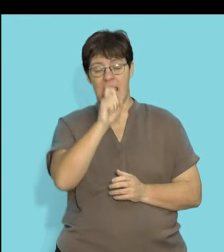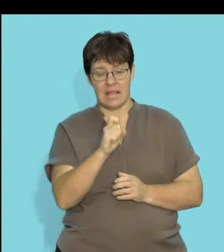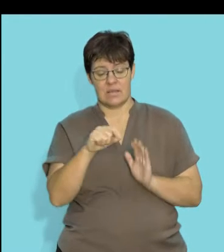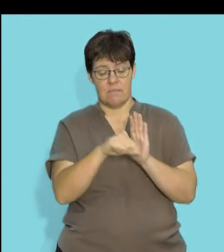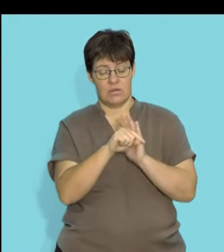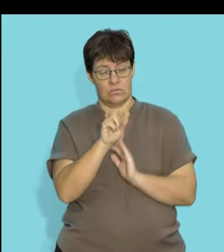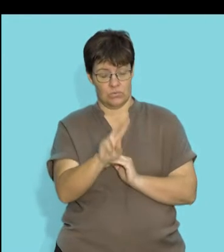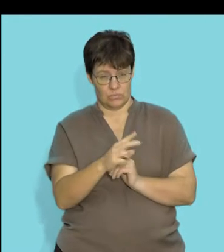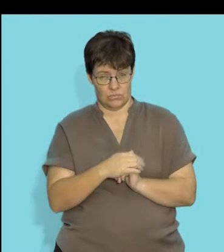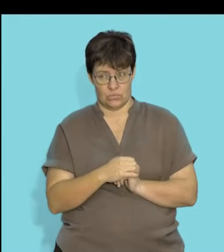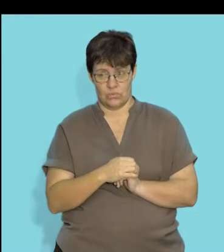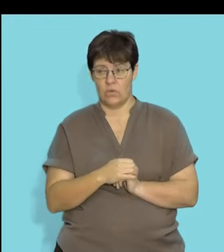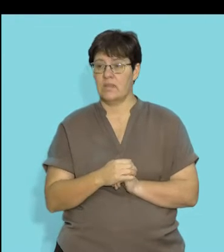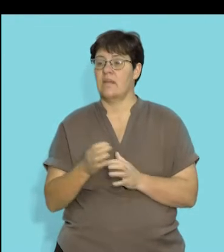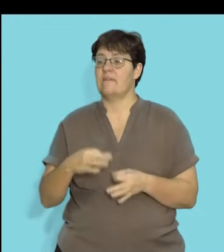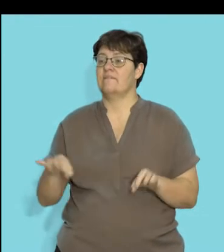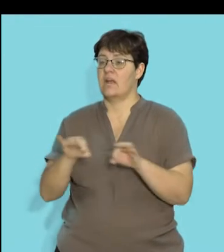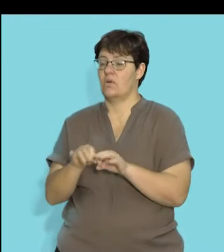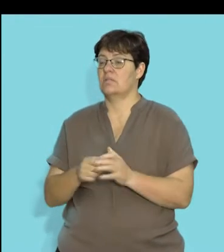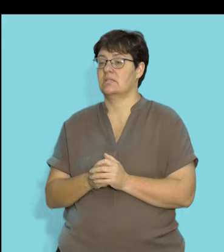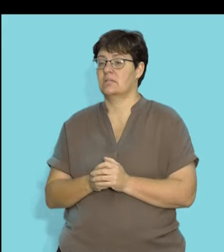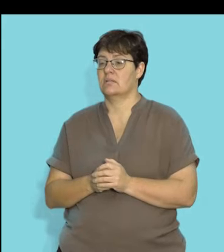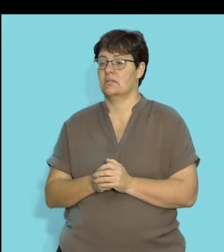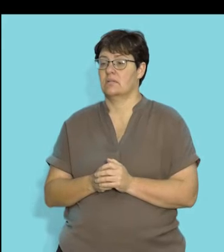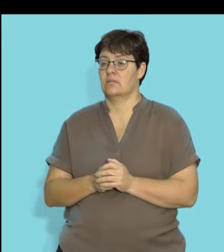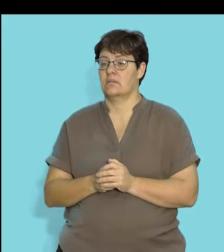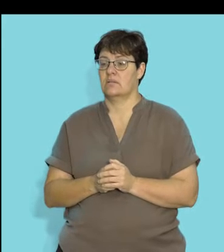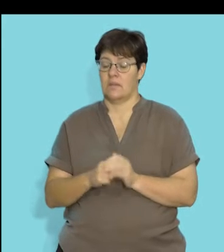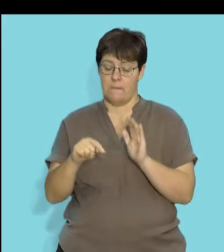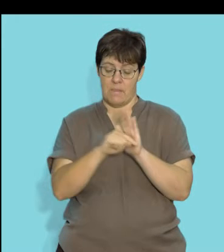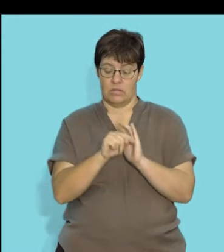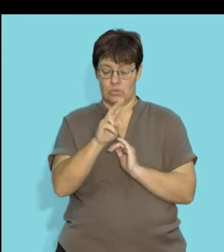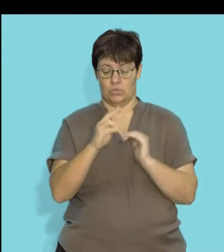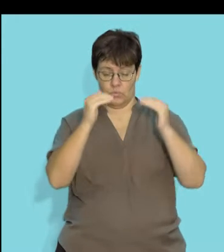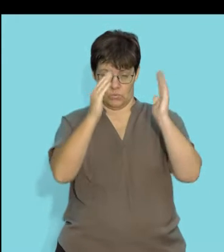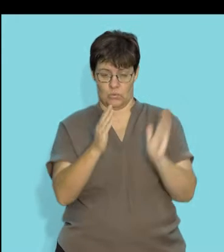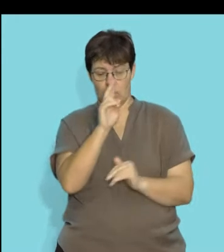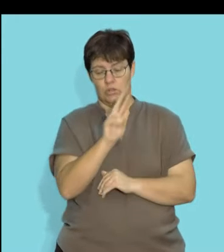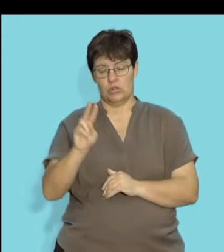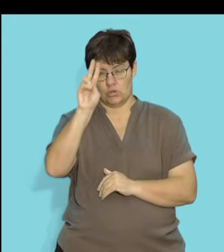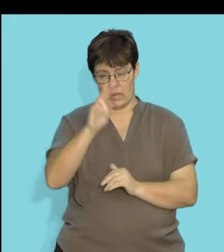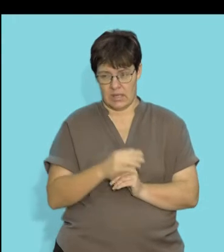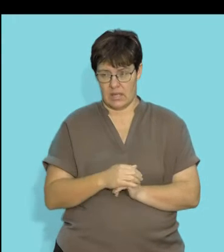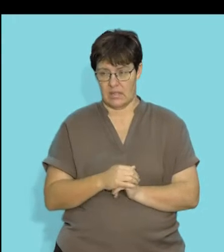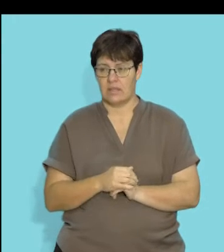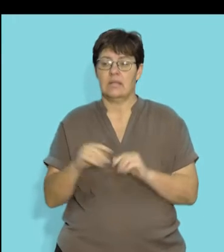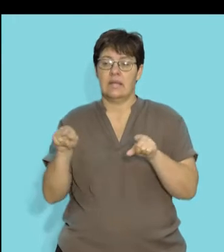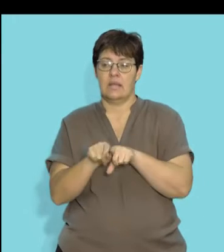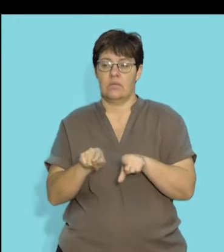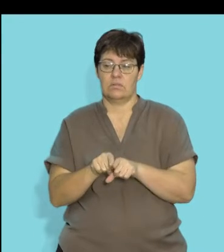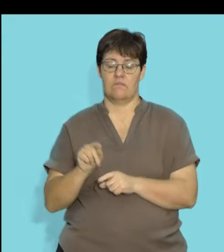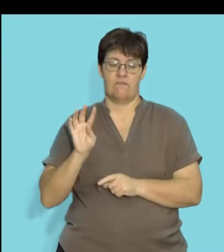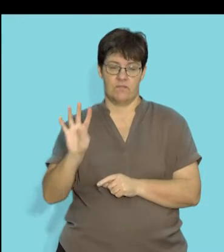when x is minus 2, the value of f of x is going to be minus 2 all